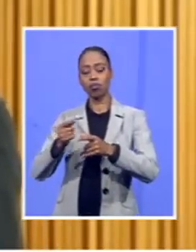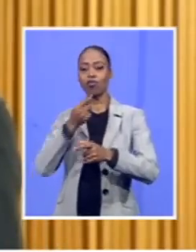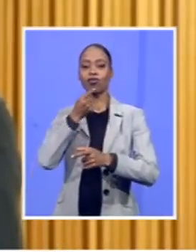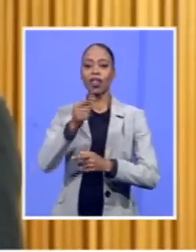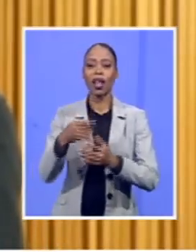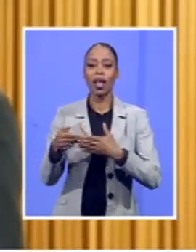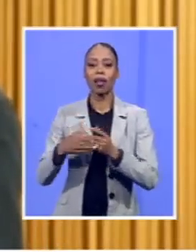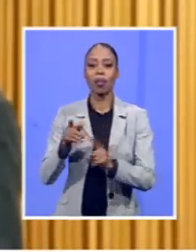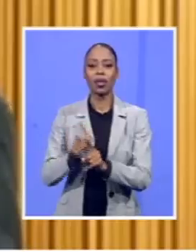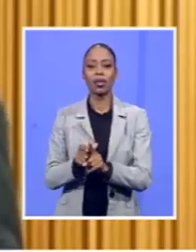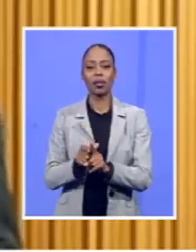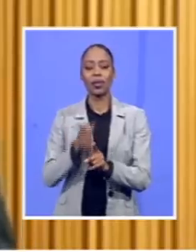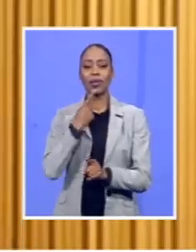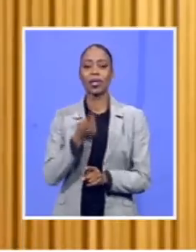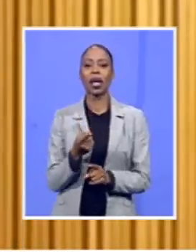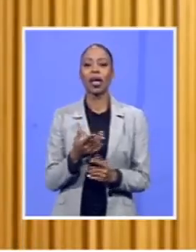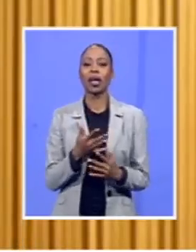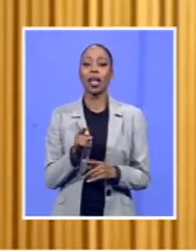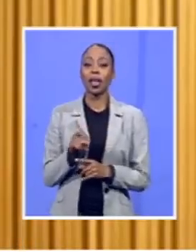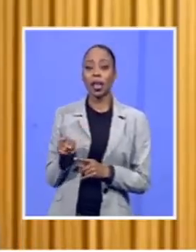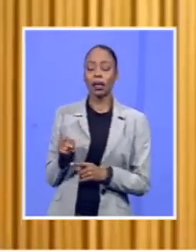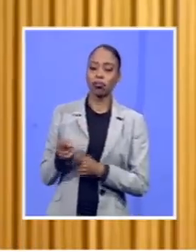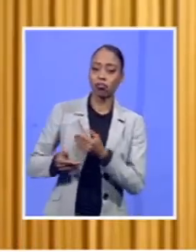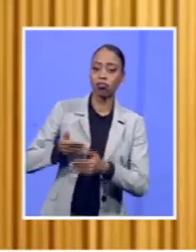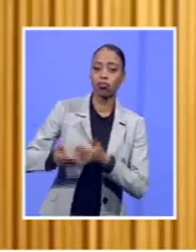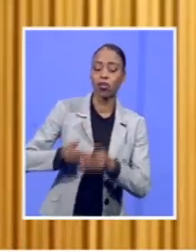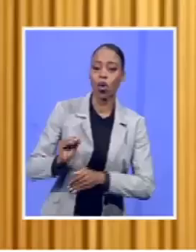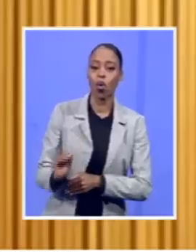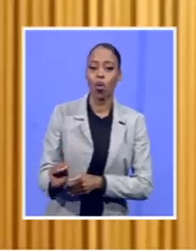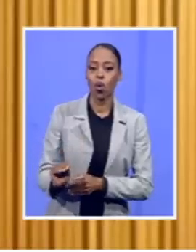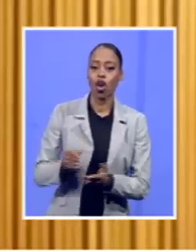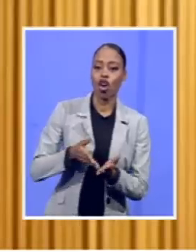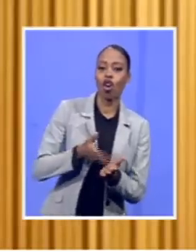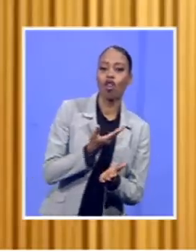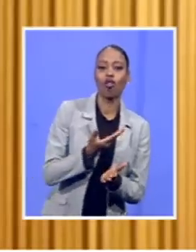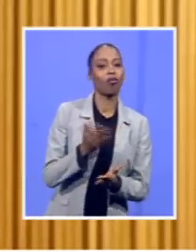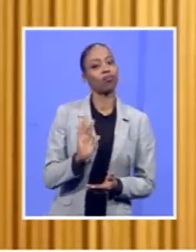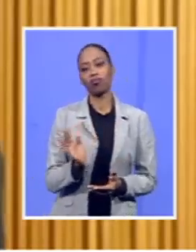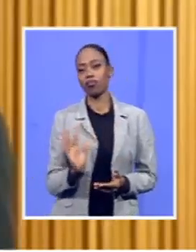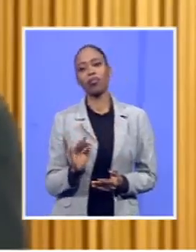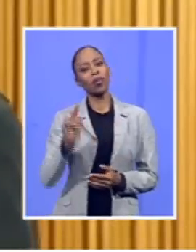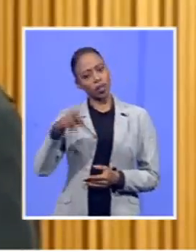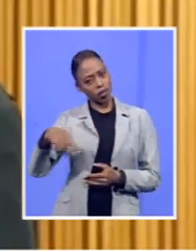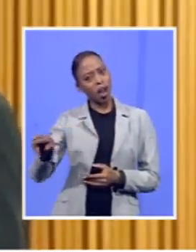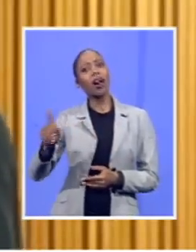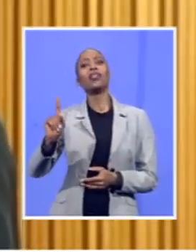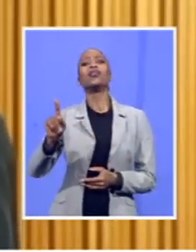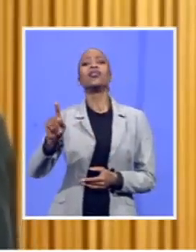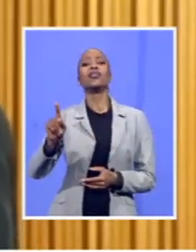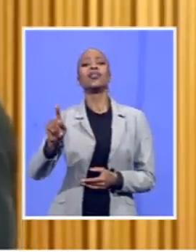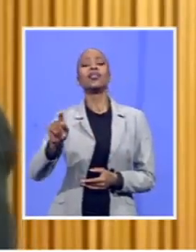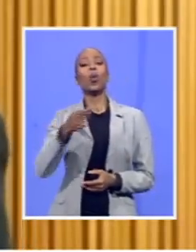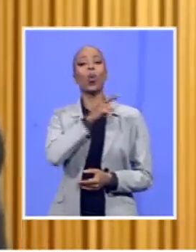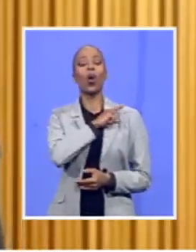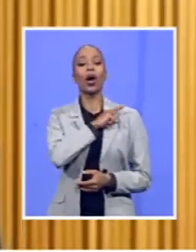know that these proceedings are not removal proceedings, and he's right,